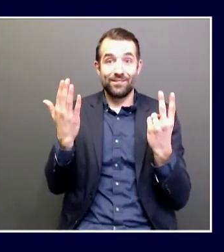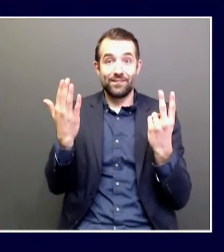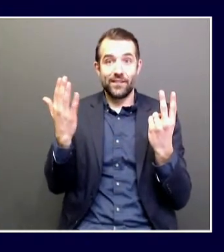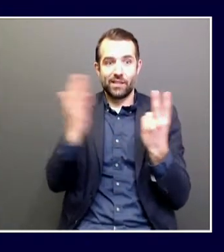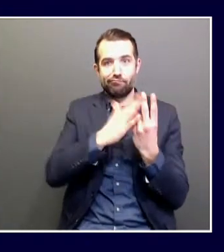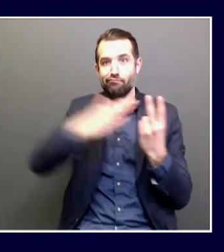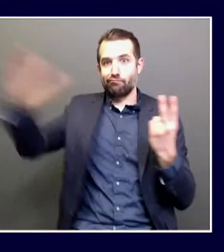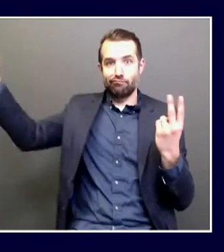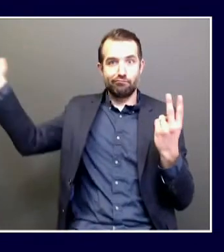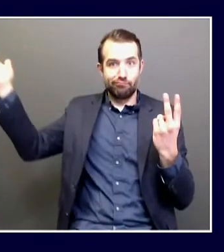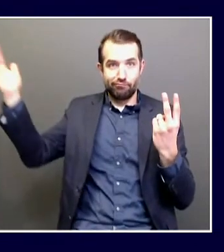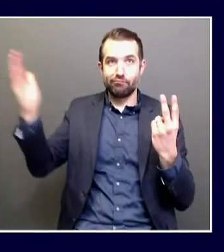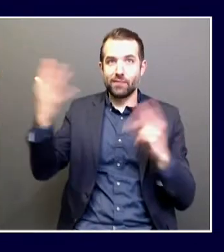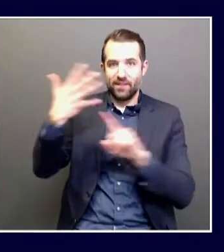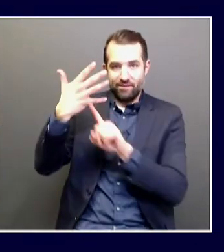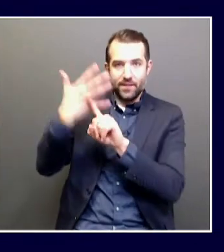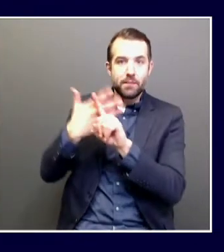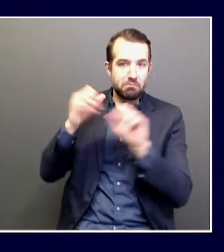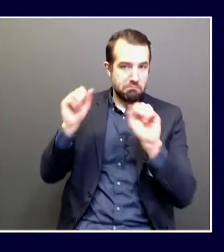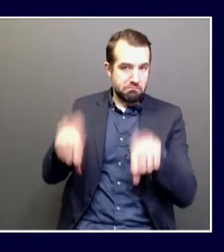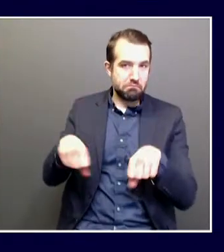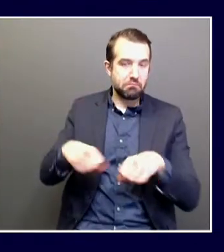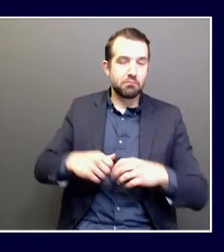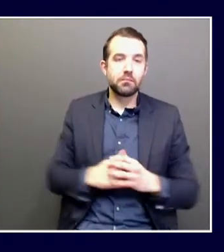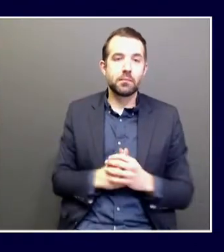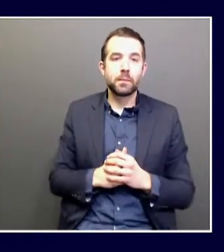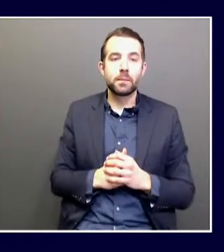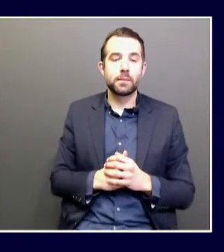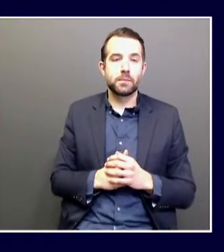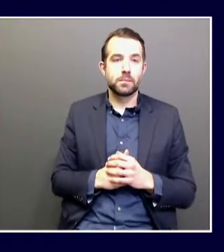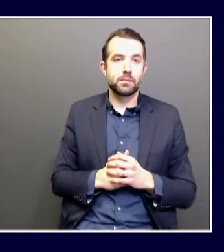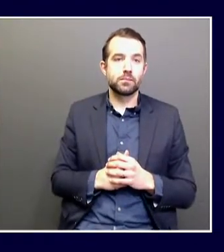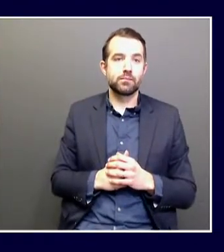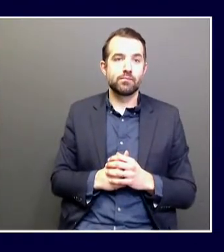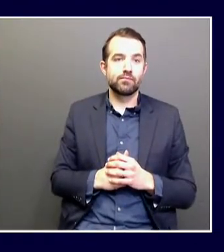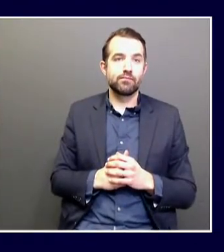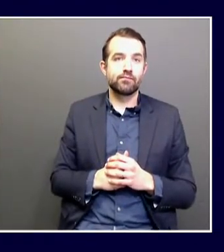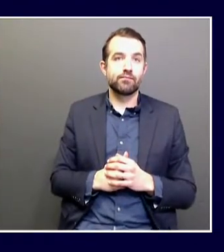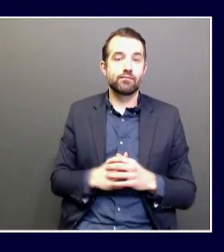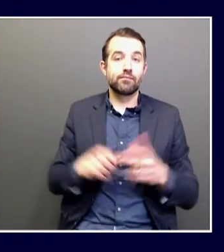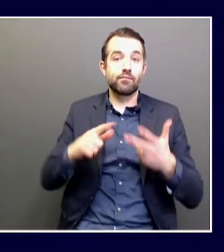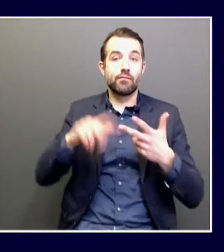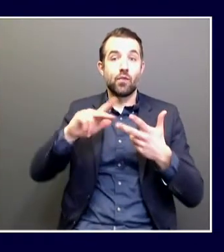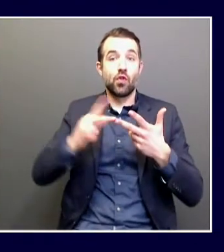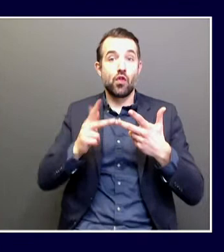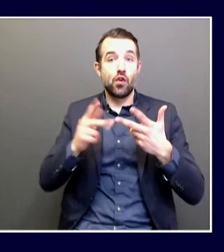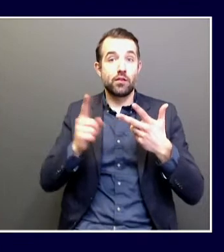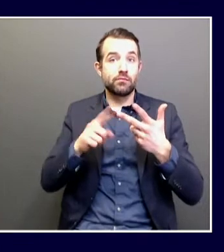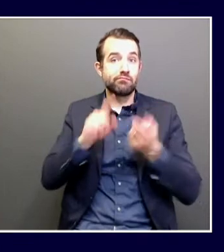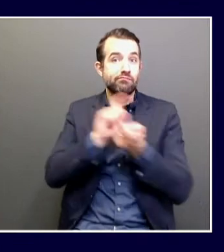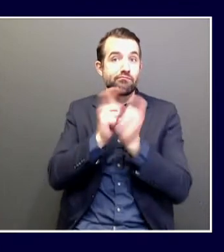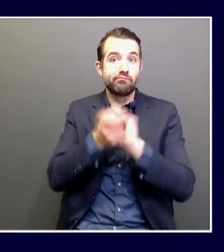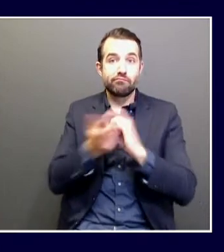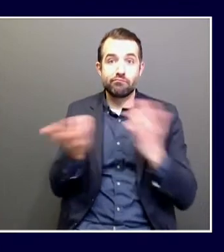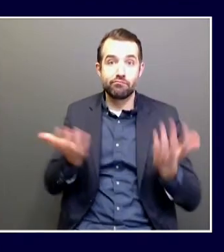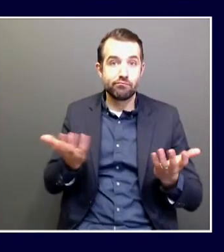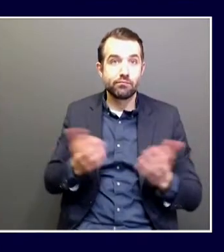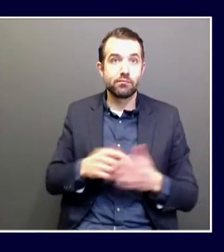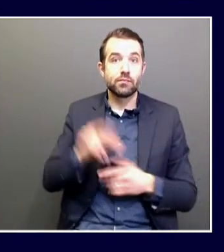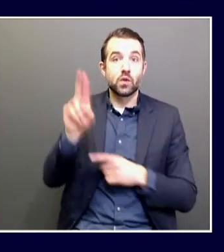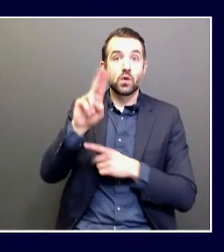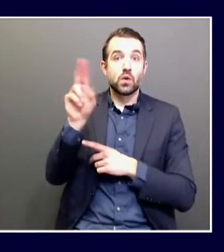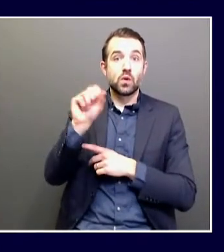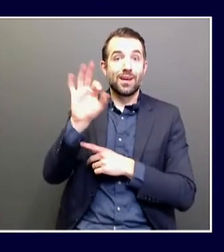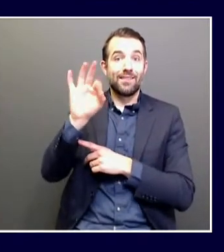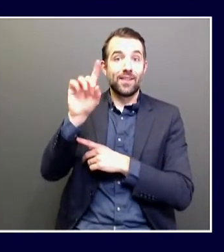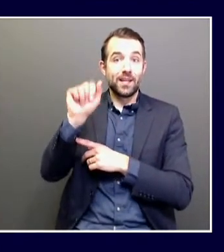5 months down from 6 months. And finally, the third change. The US FDA authorized a